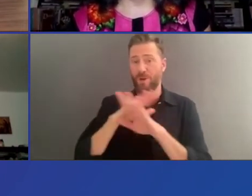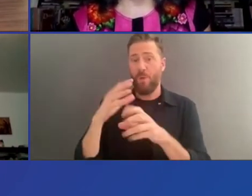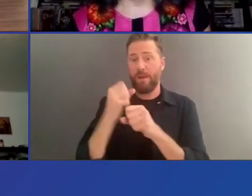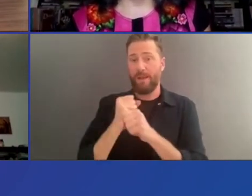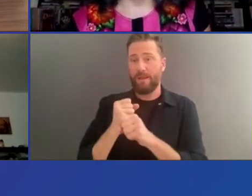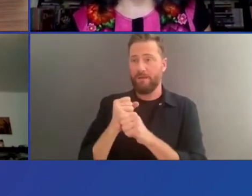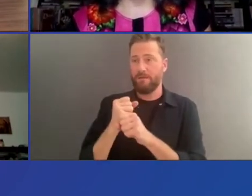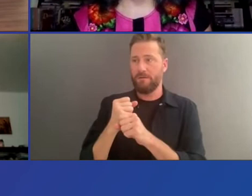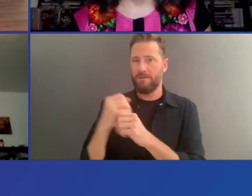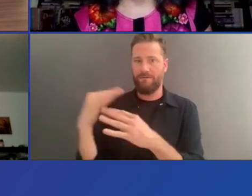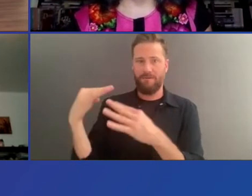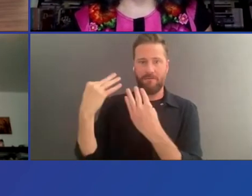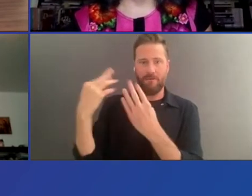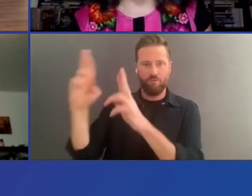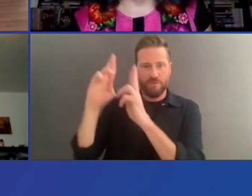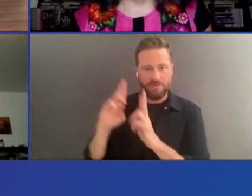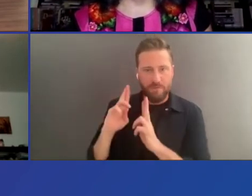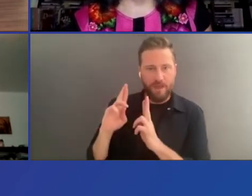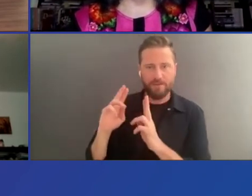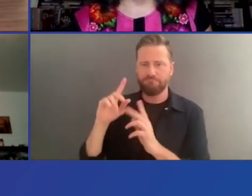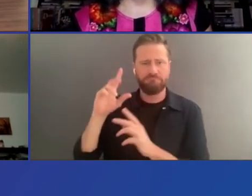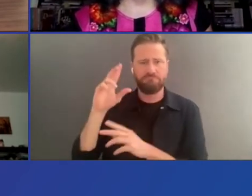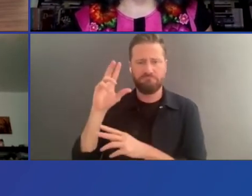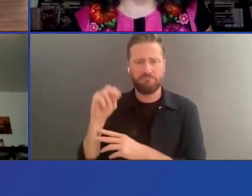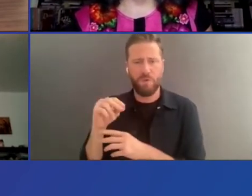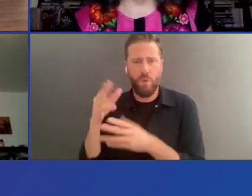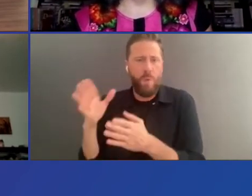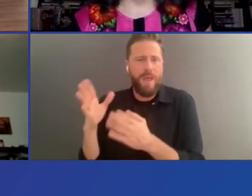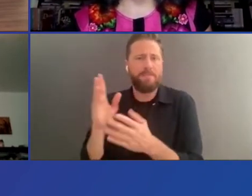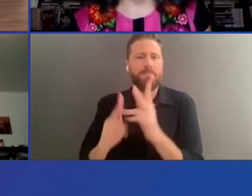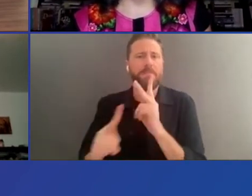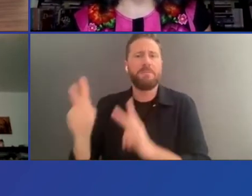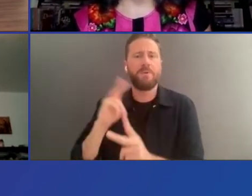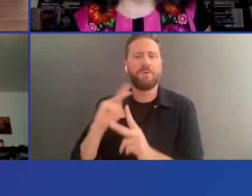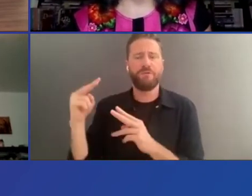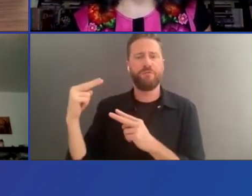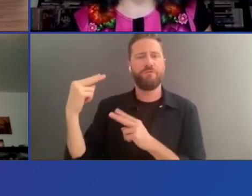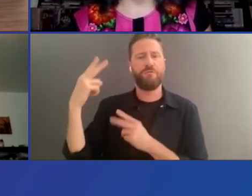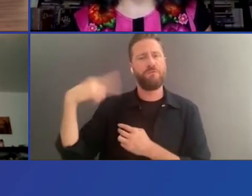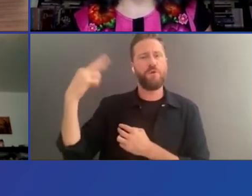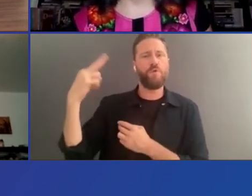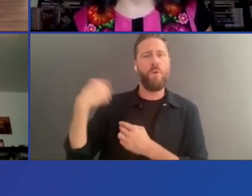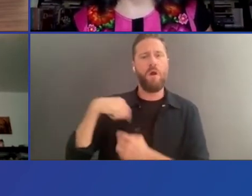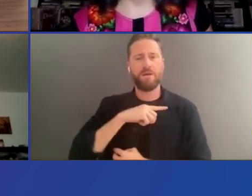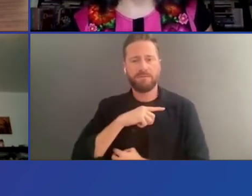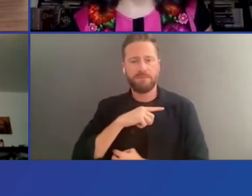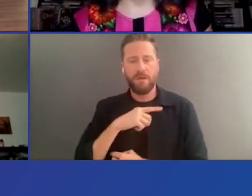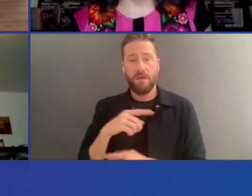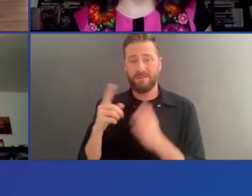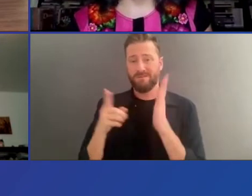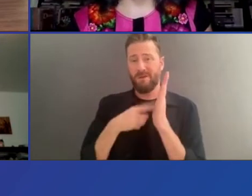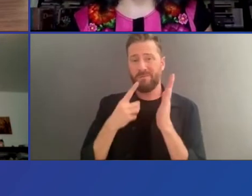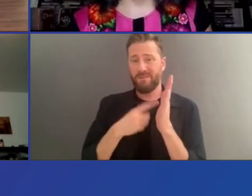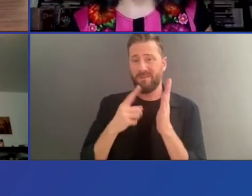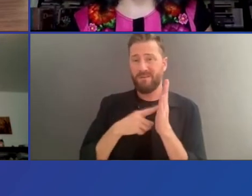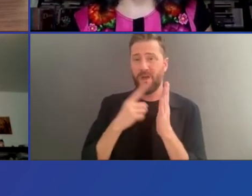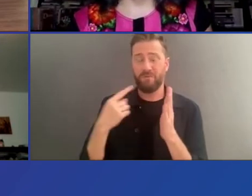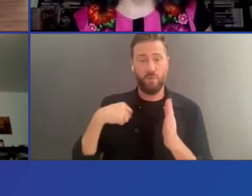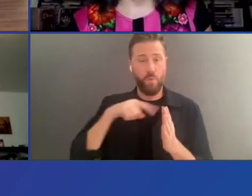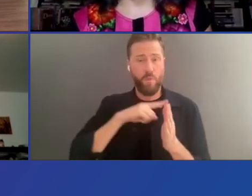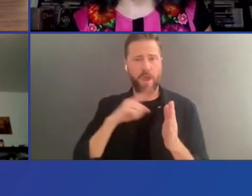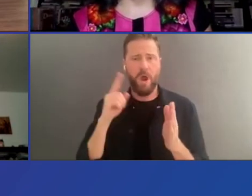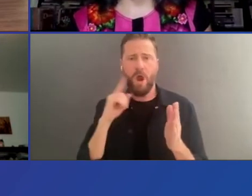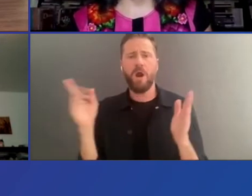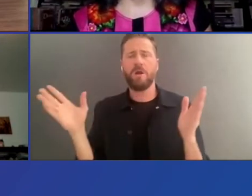respect, even in terms of the way that people's view of us. Sometimes when we are looking